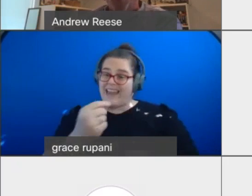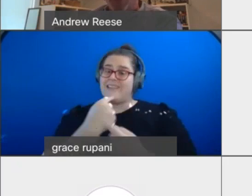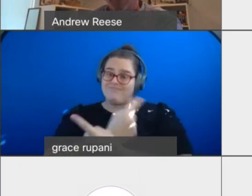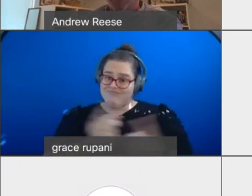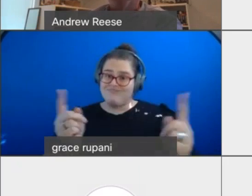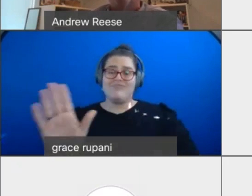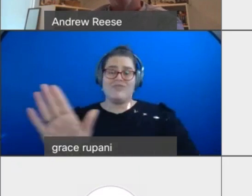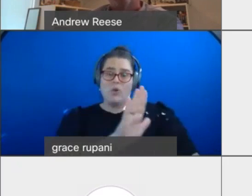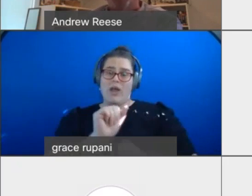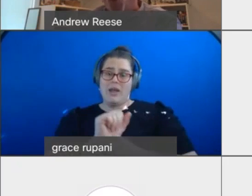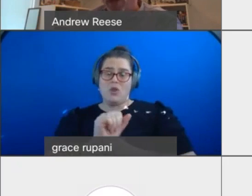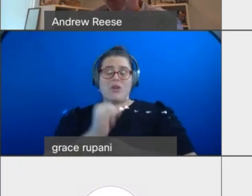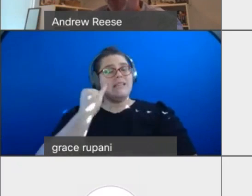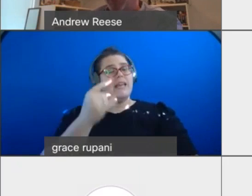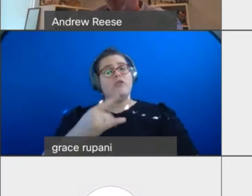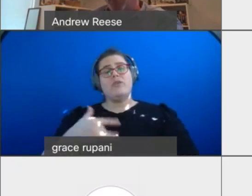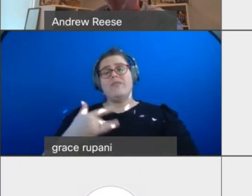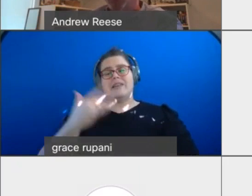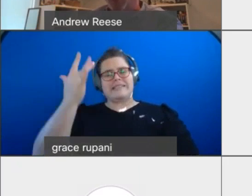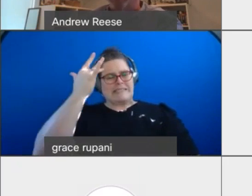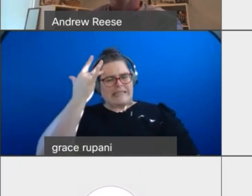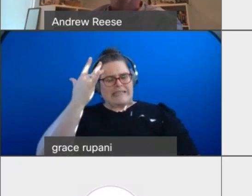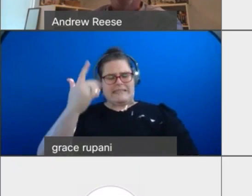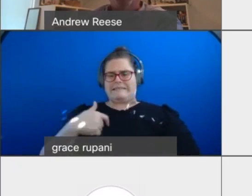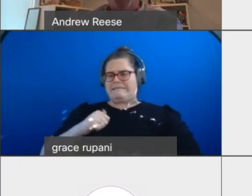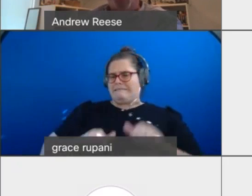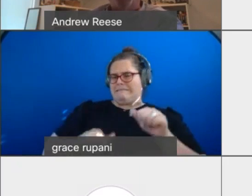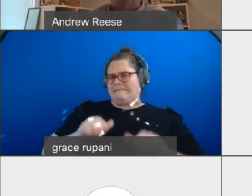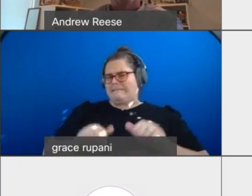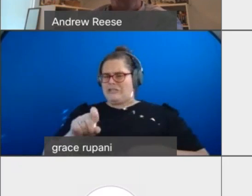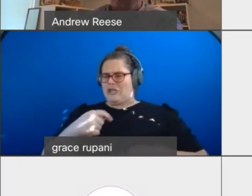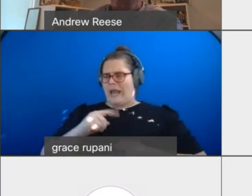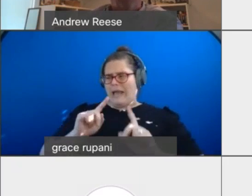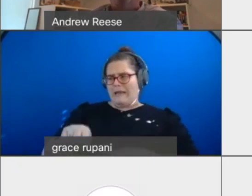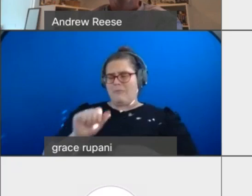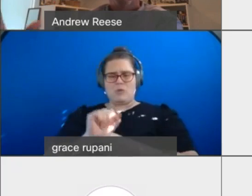if you are not feeling well, if you're questioning whether you should come in, call in,